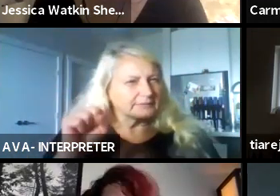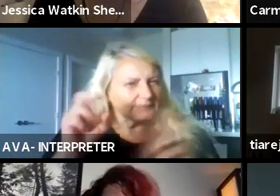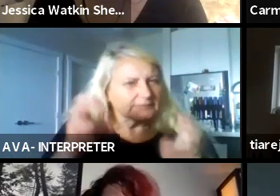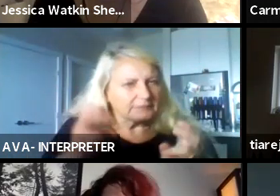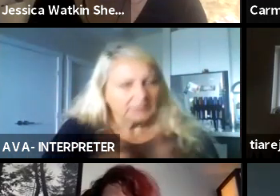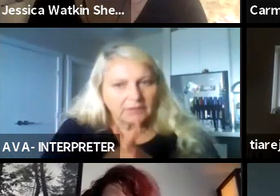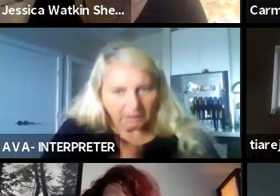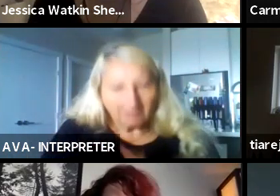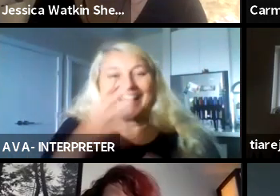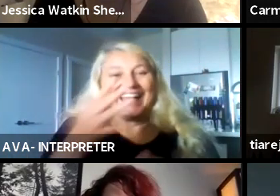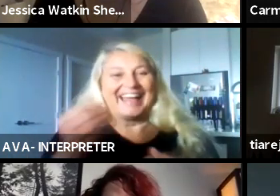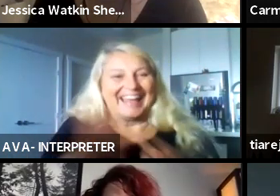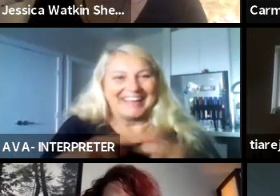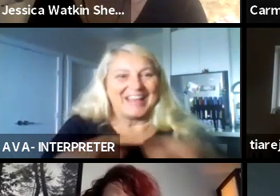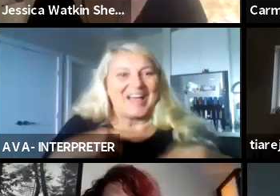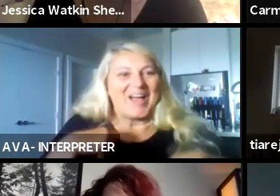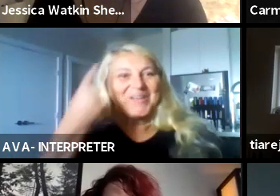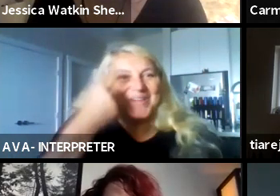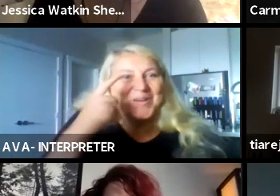insert myself here?